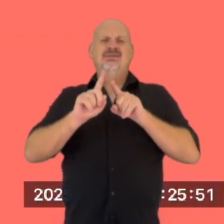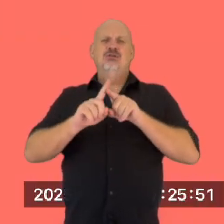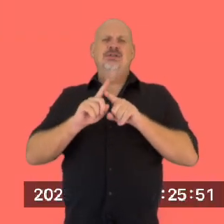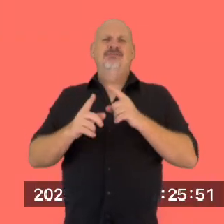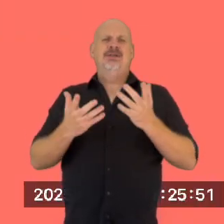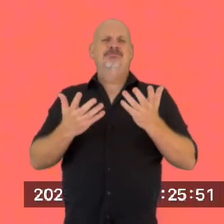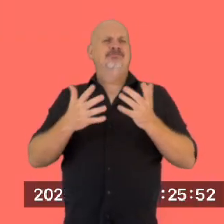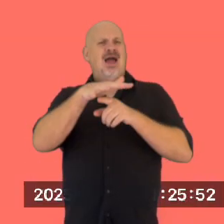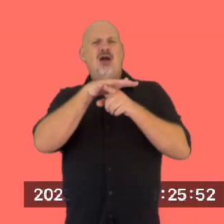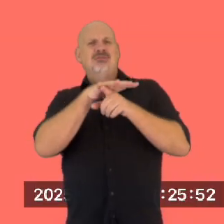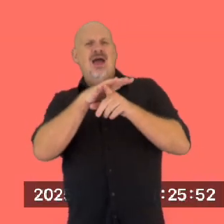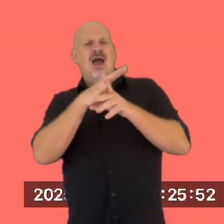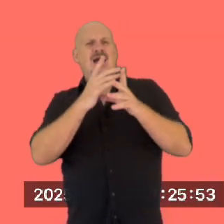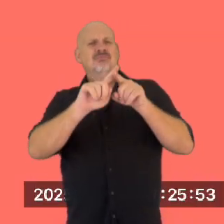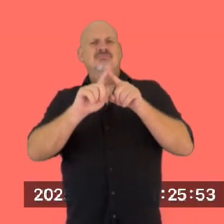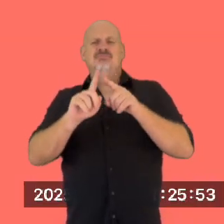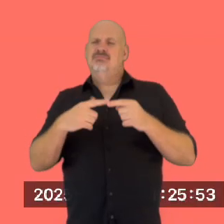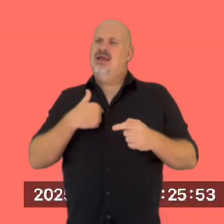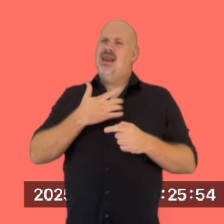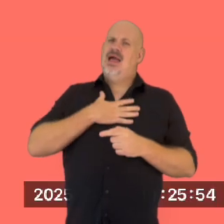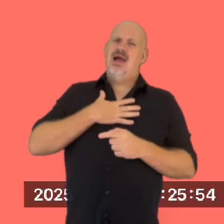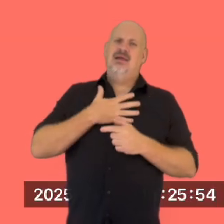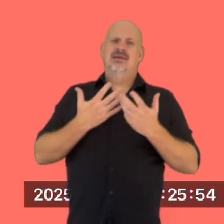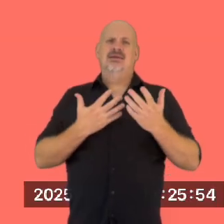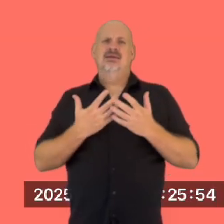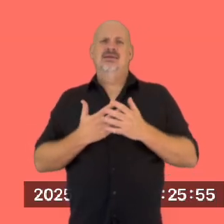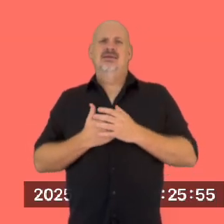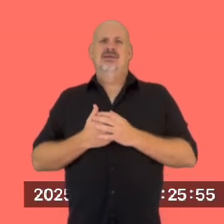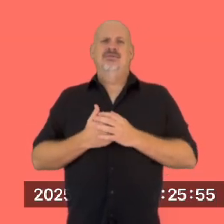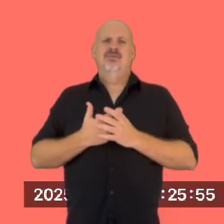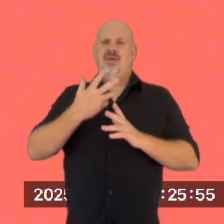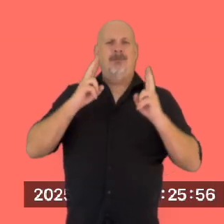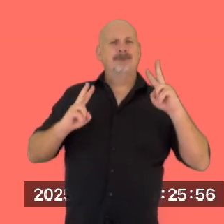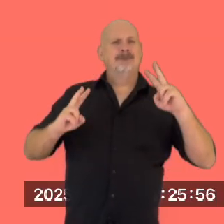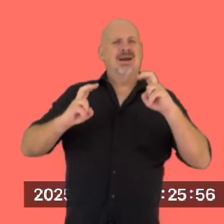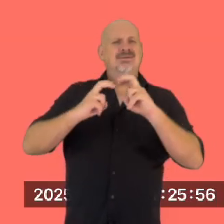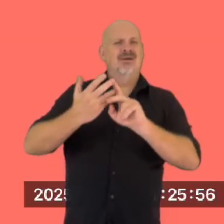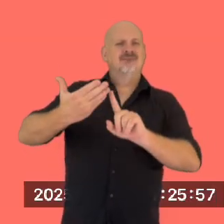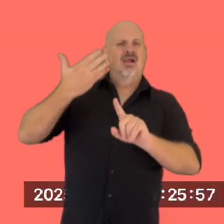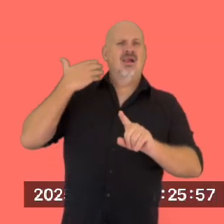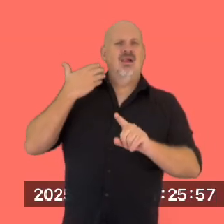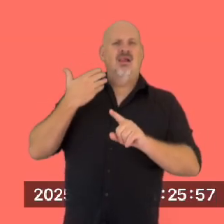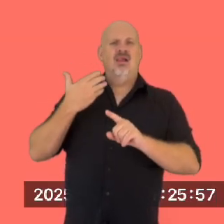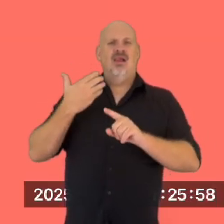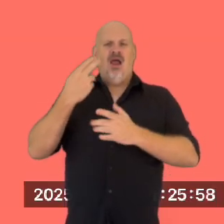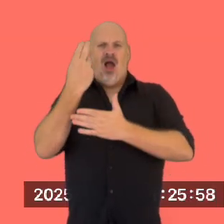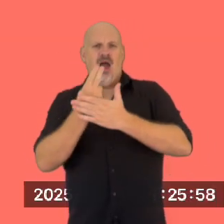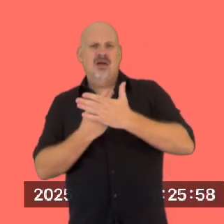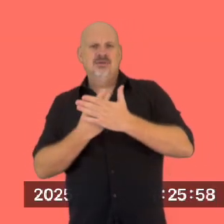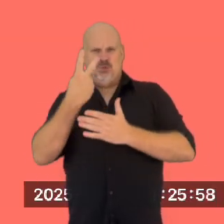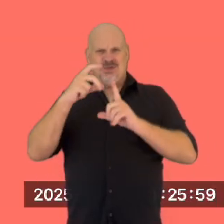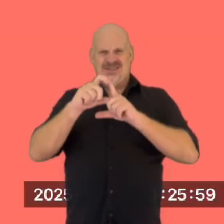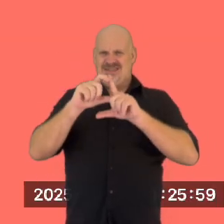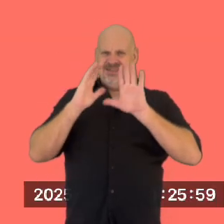I pick elements from all sorts of different areas. I love kind of the flat 2D world